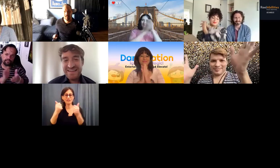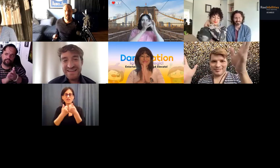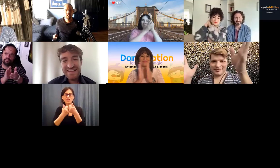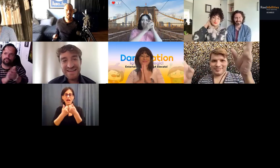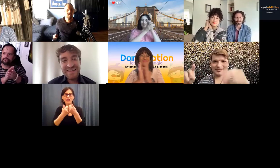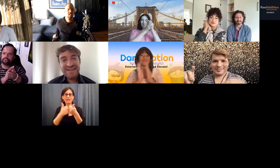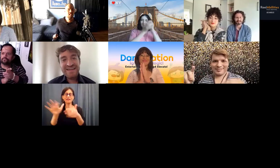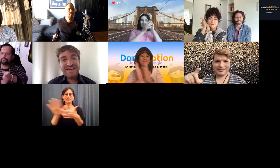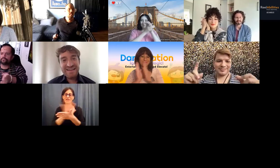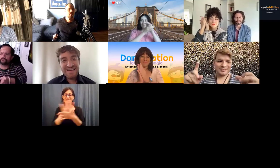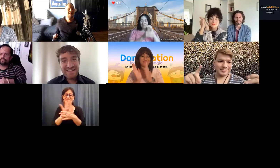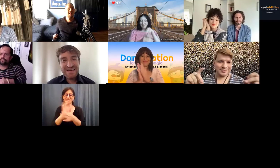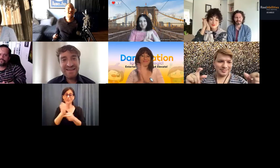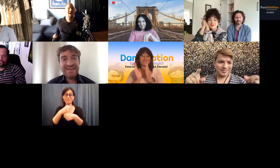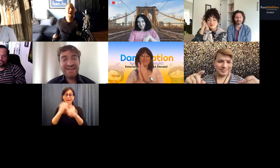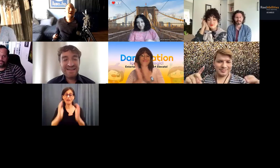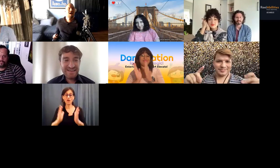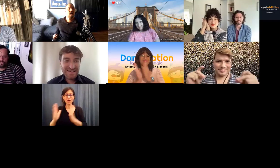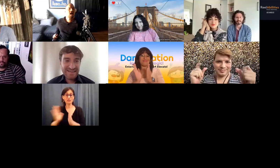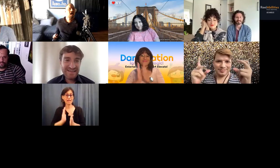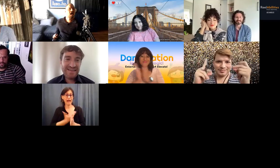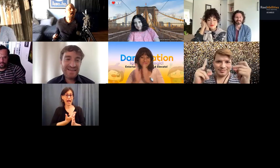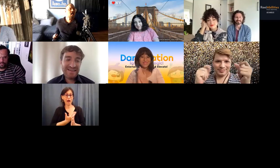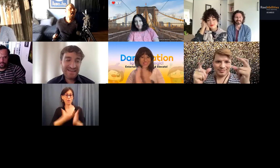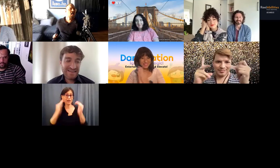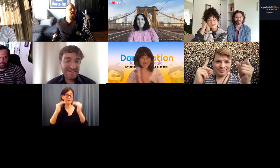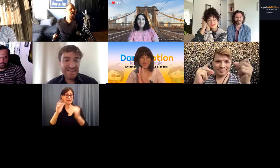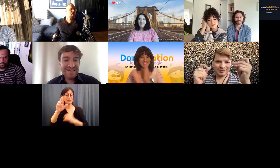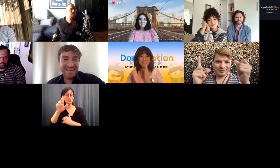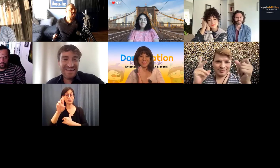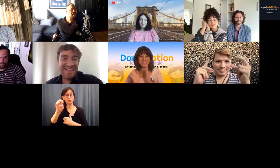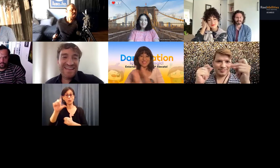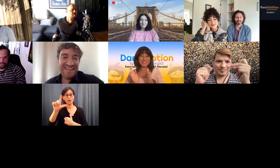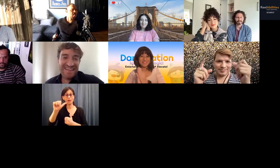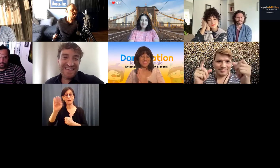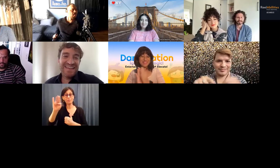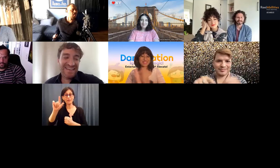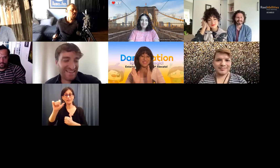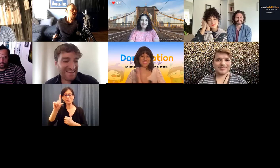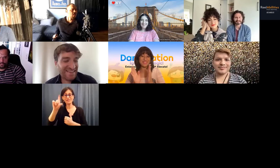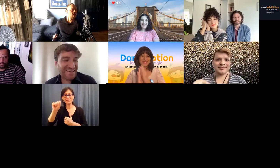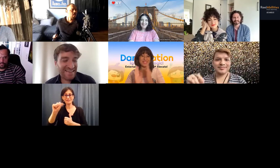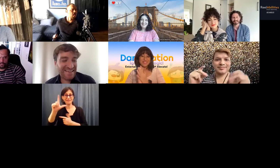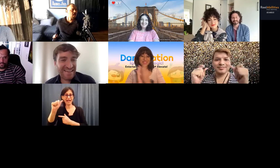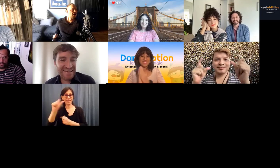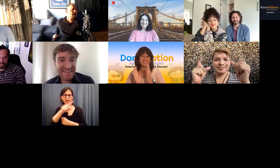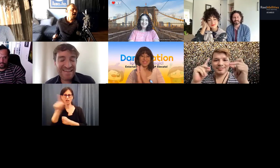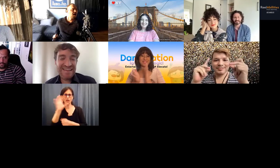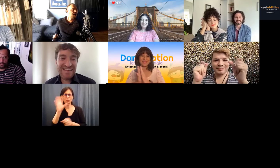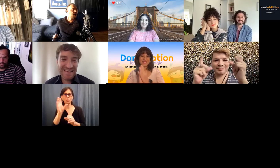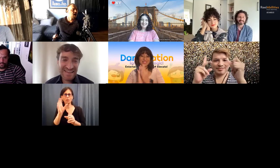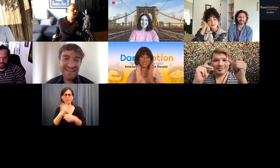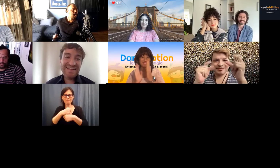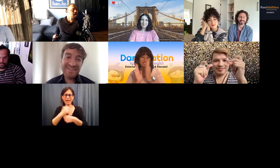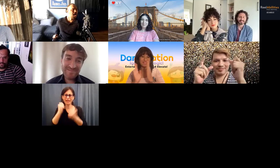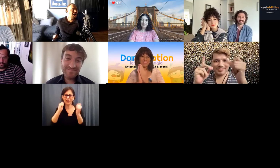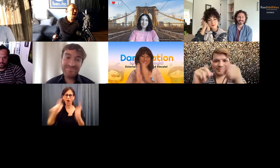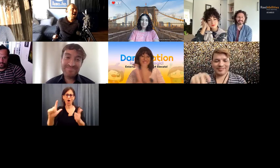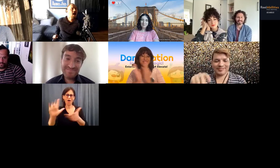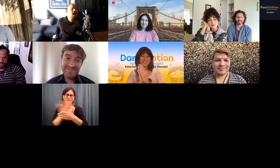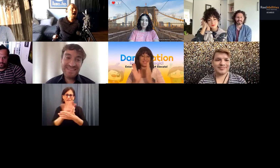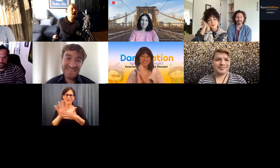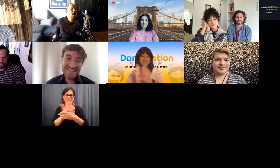Challenge filmmakers. It is our expectation at ReelAbilities LA that you are going to be the people making all the films